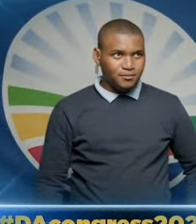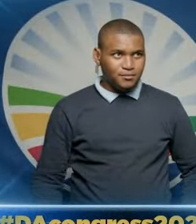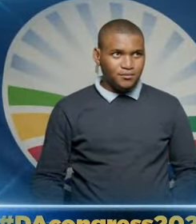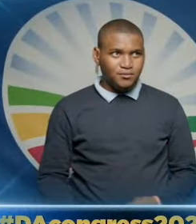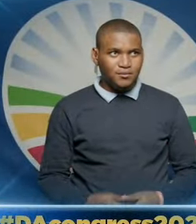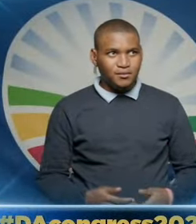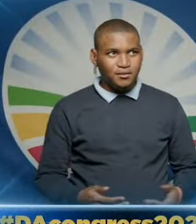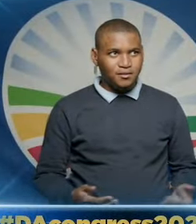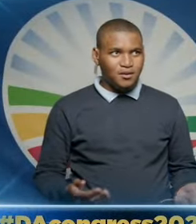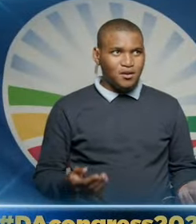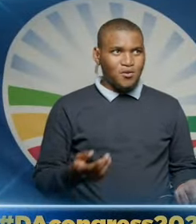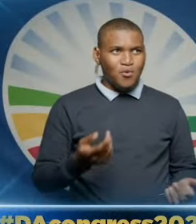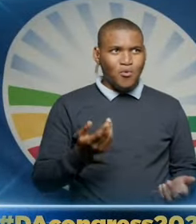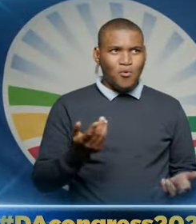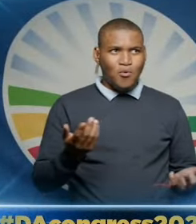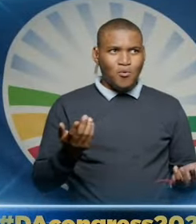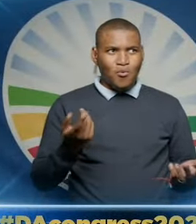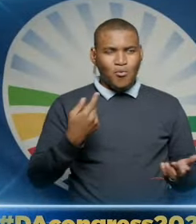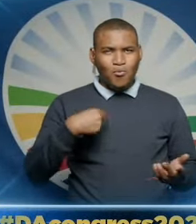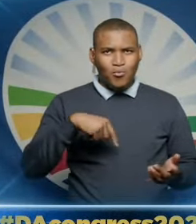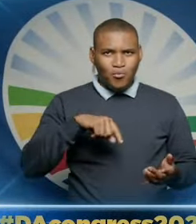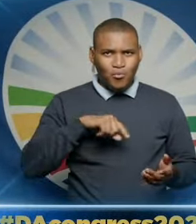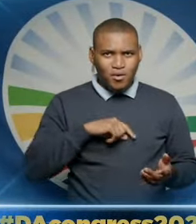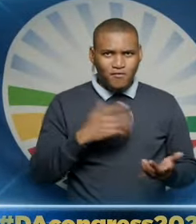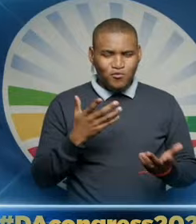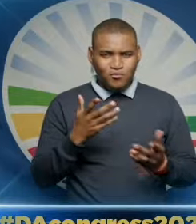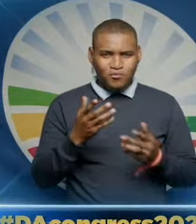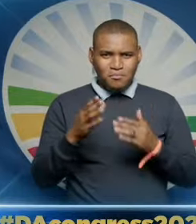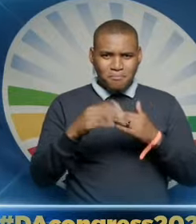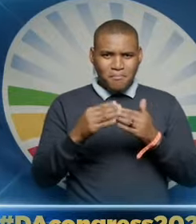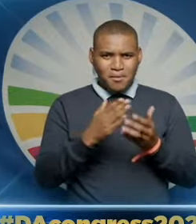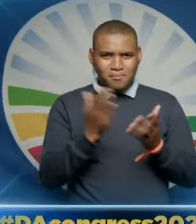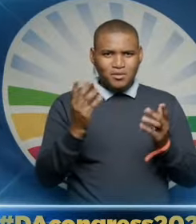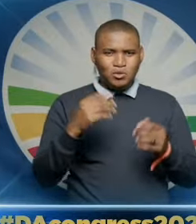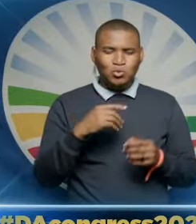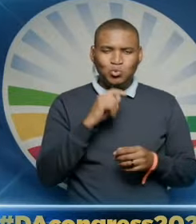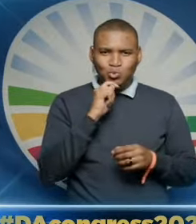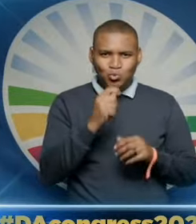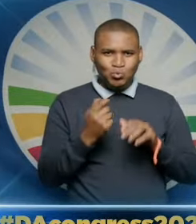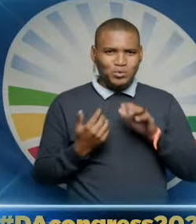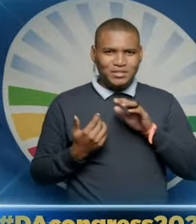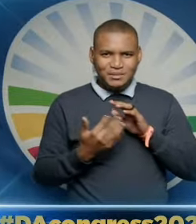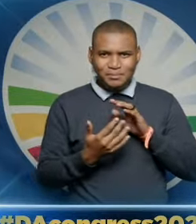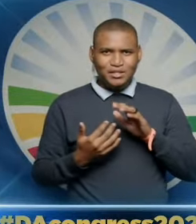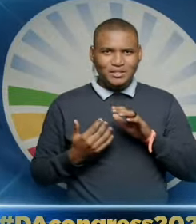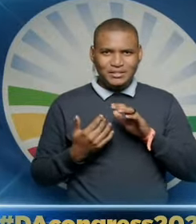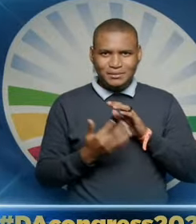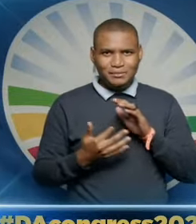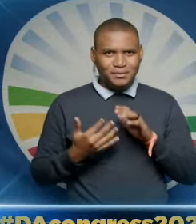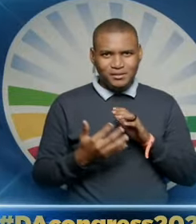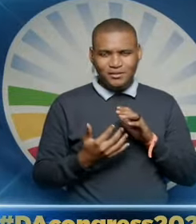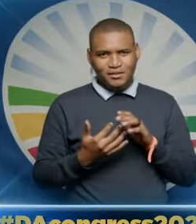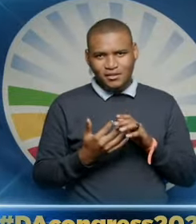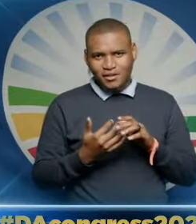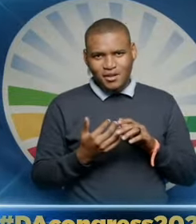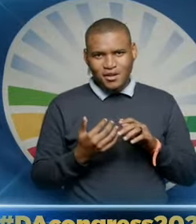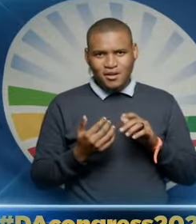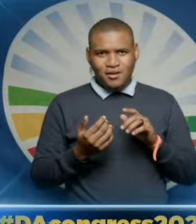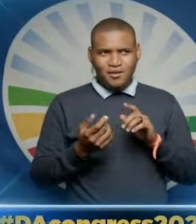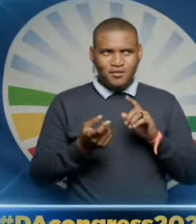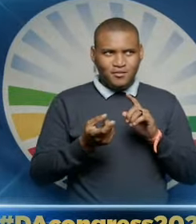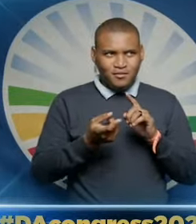There you have it, folks. Some truly inspiring speeches from our